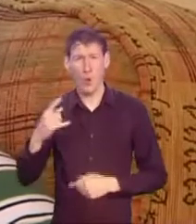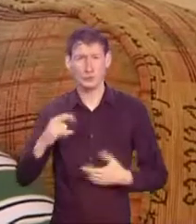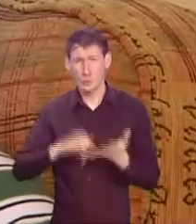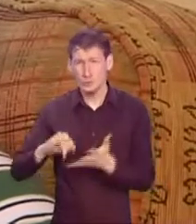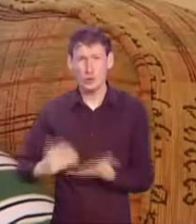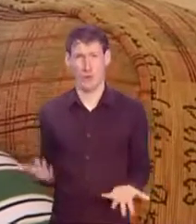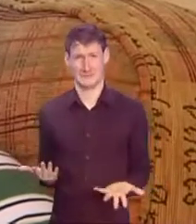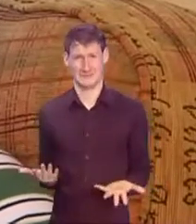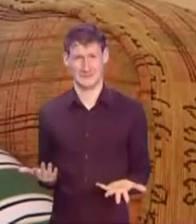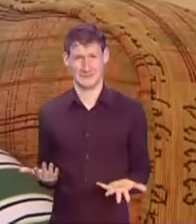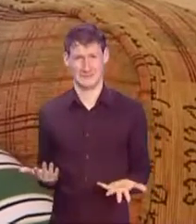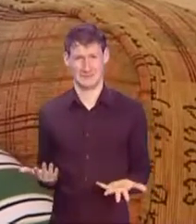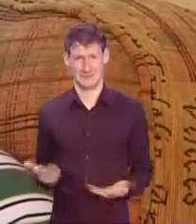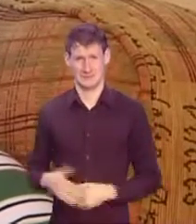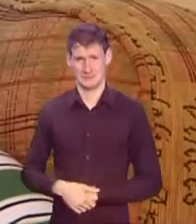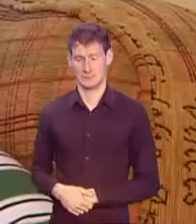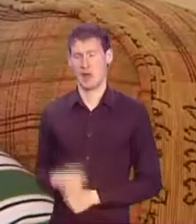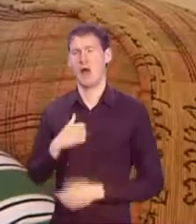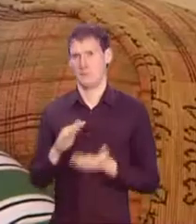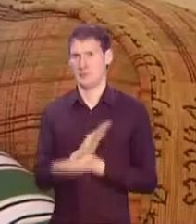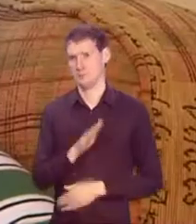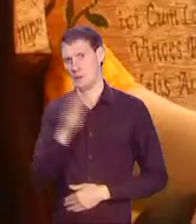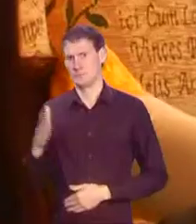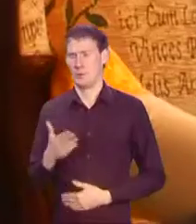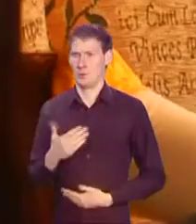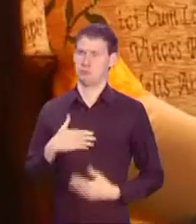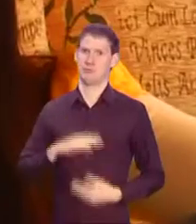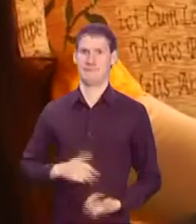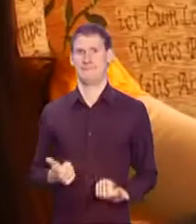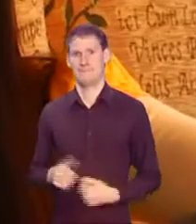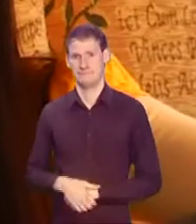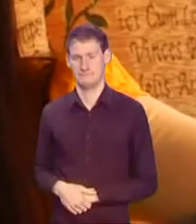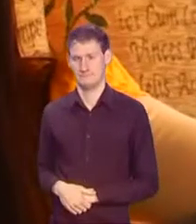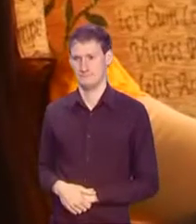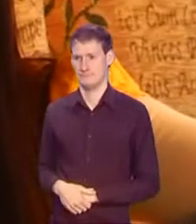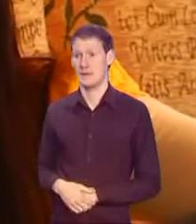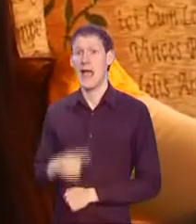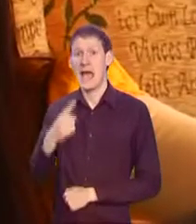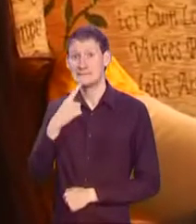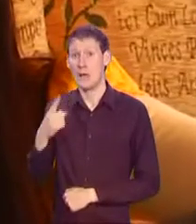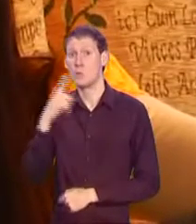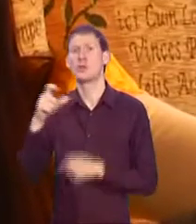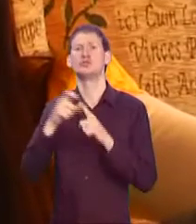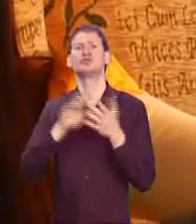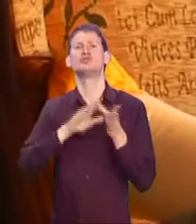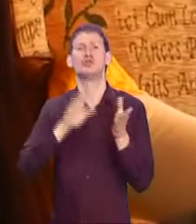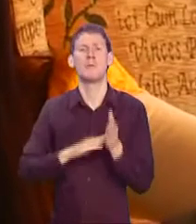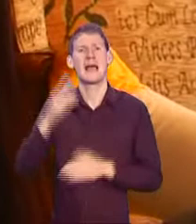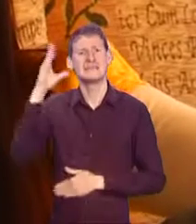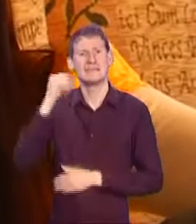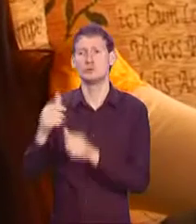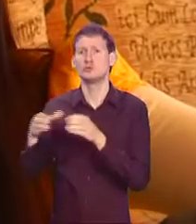social services. I'm pleased she did, though. She said she'd get someone from Durham Deaf and Support a